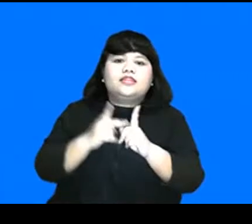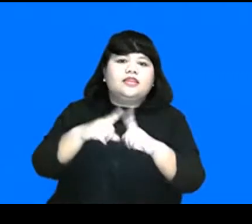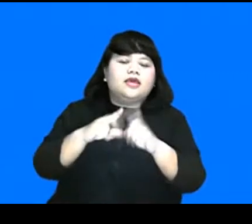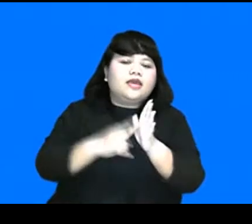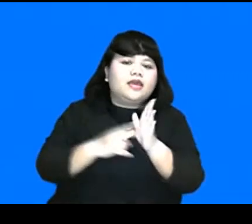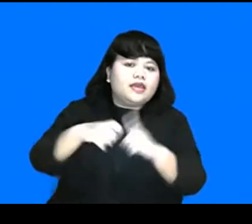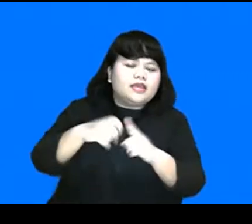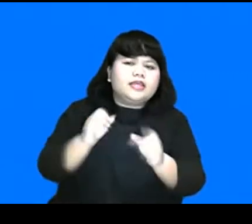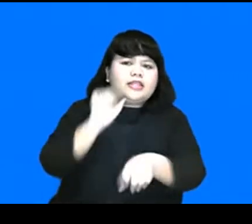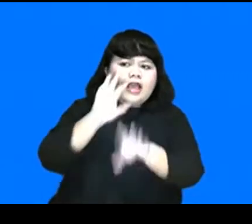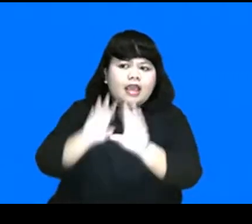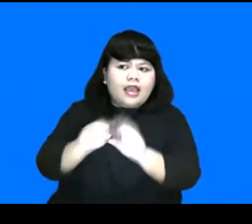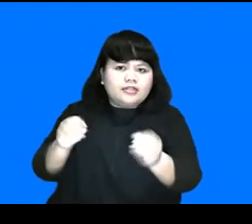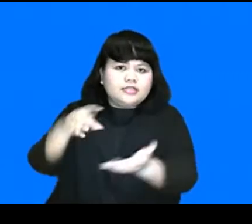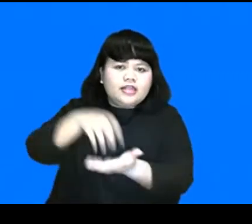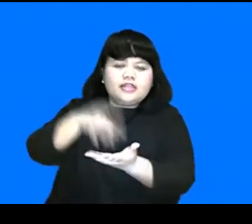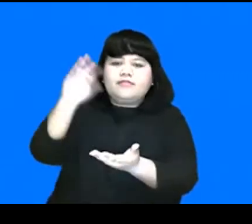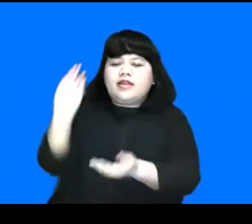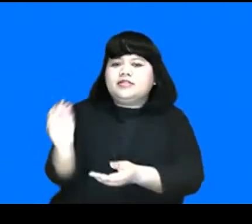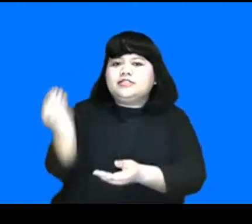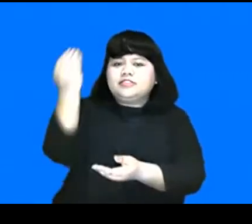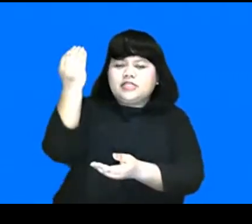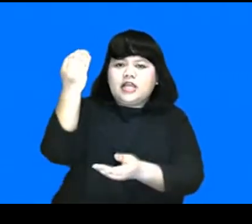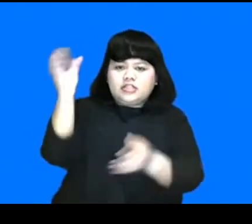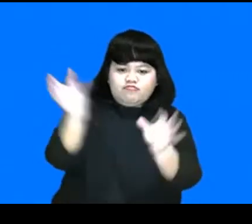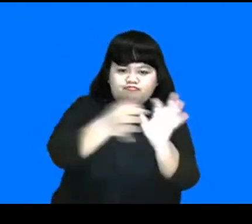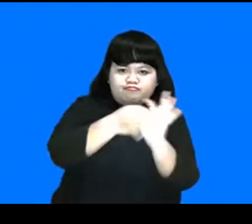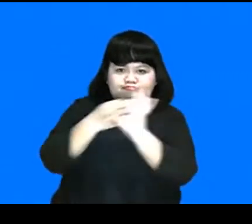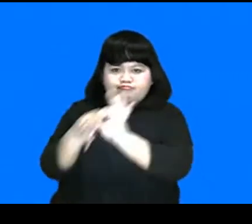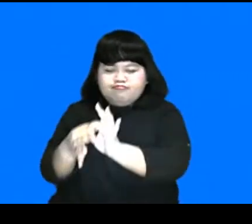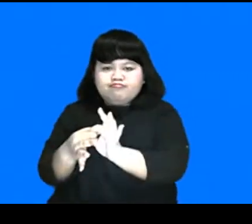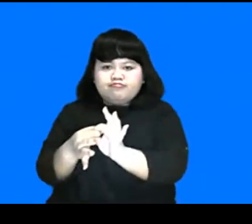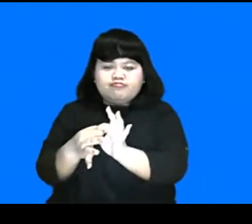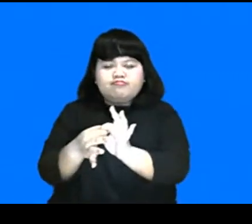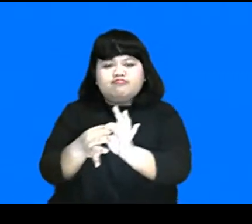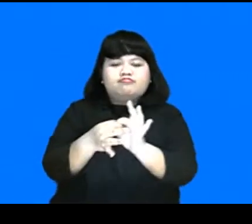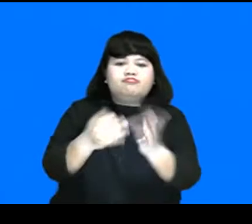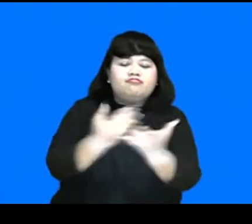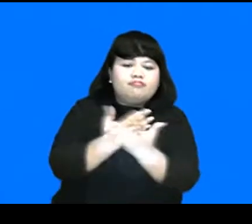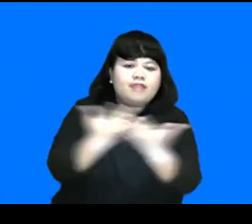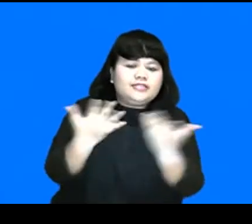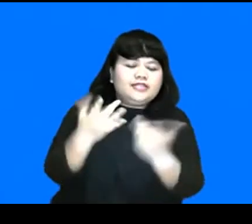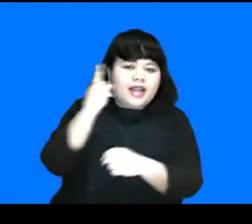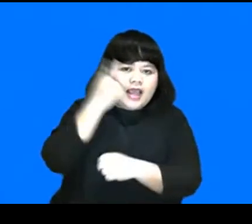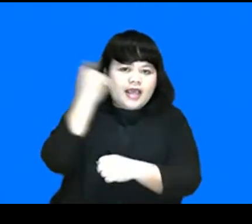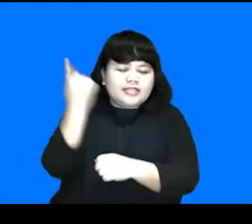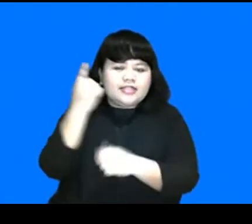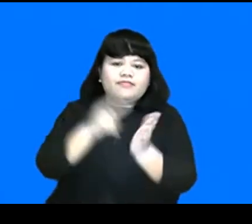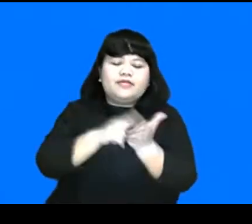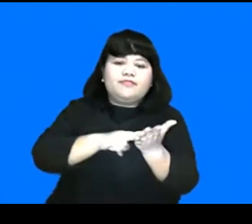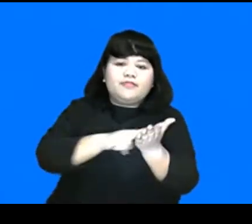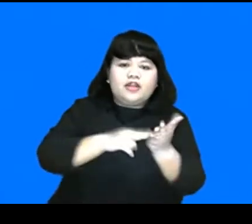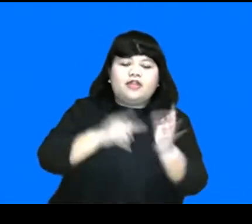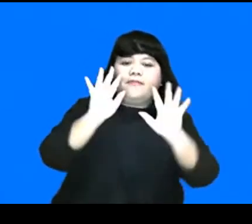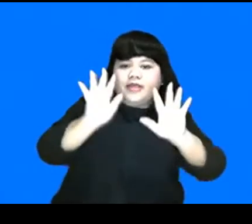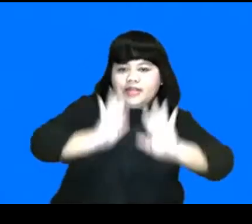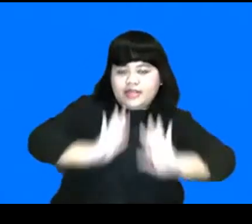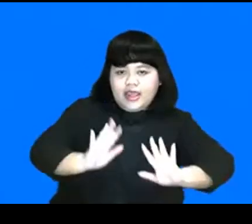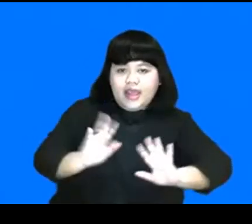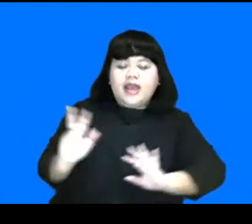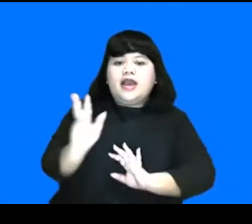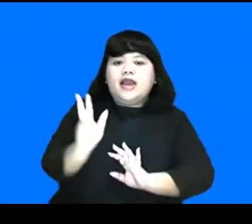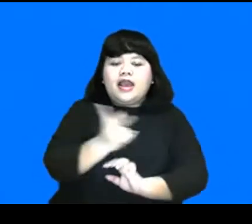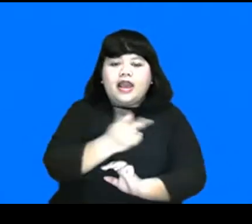including CSOs, universities, media, and also we are one of the co-chair of the